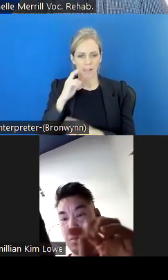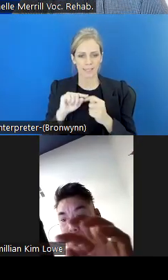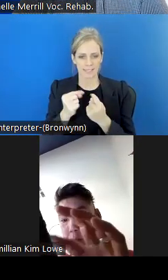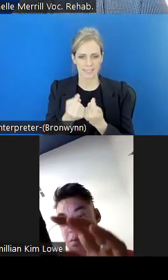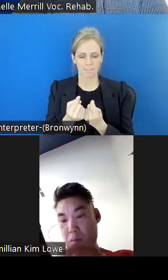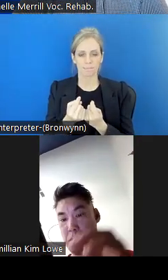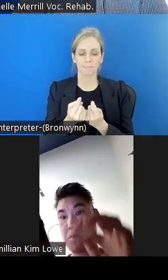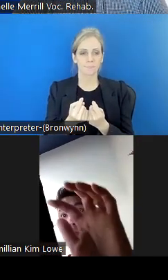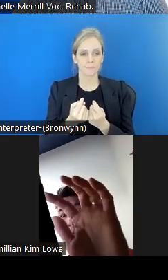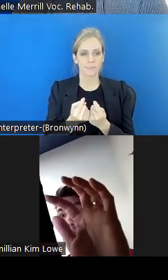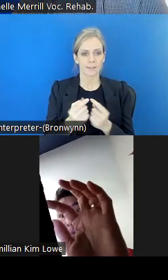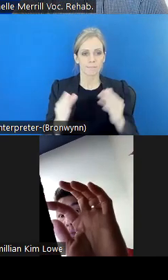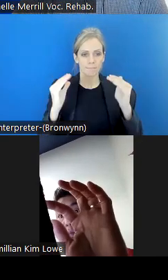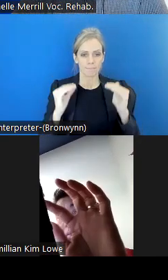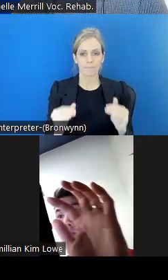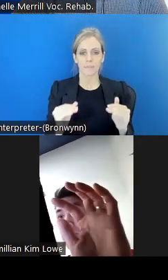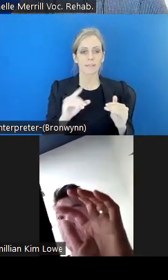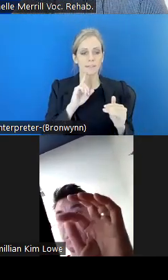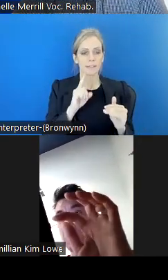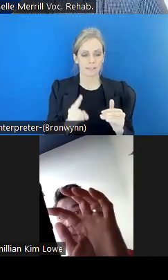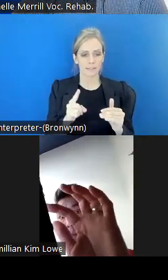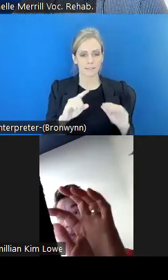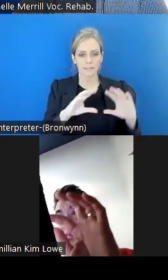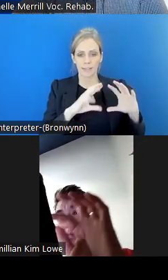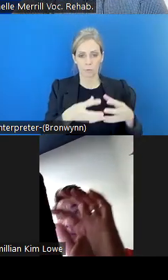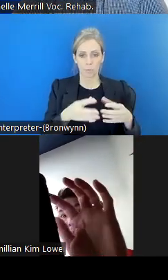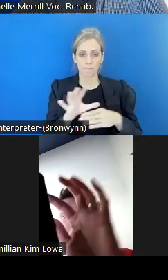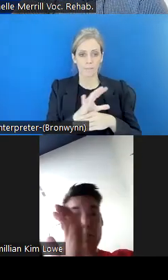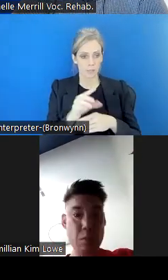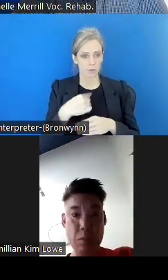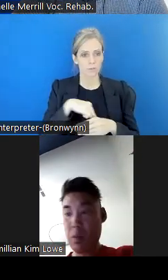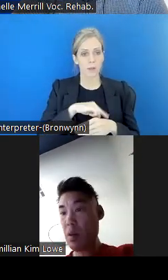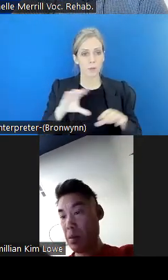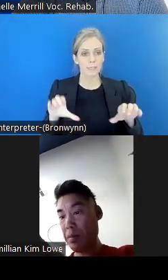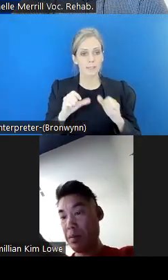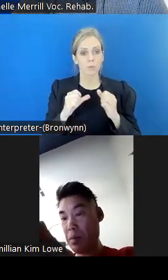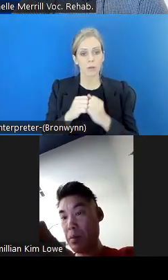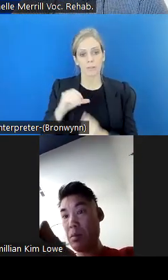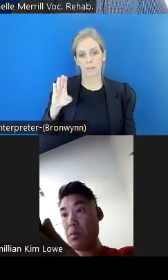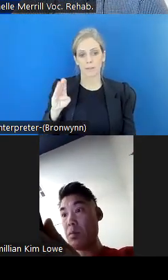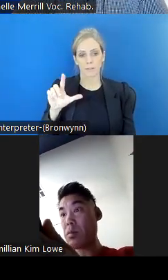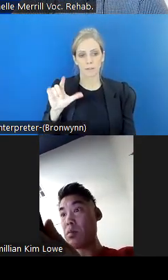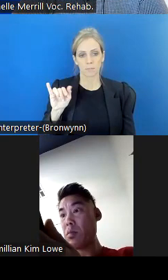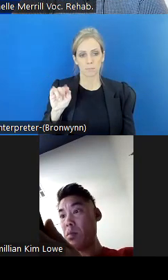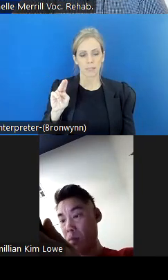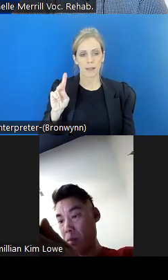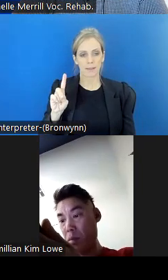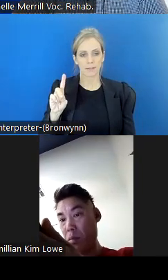And this is a series of videos that we did with Blind Connect, talking about